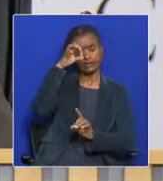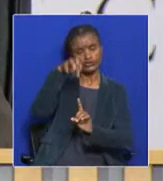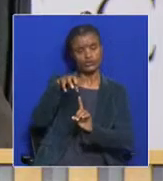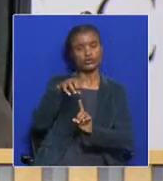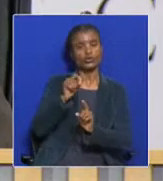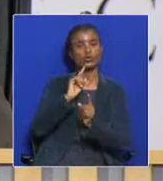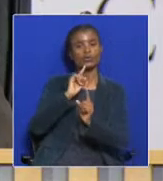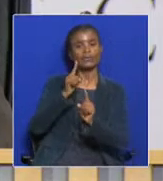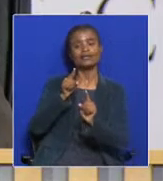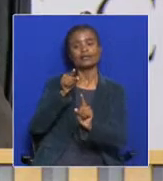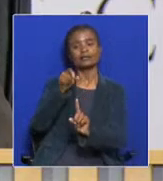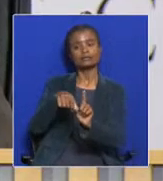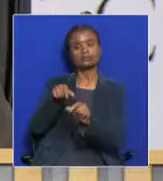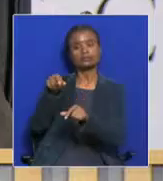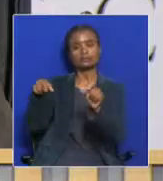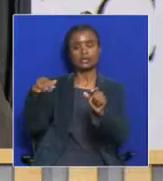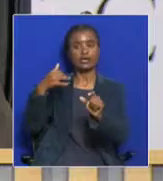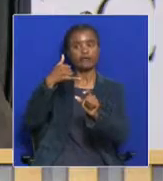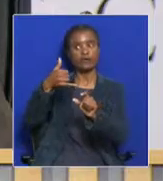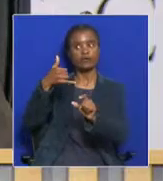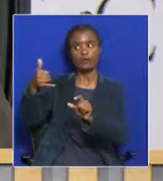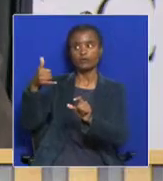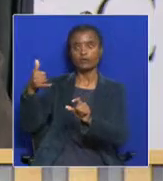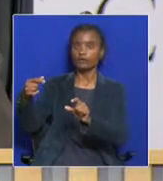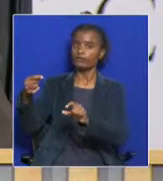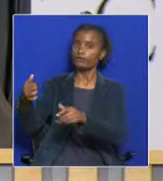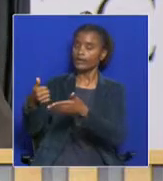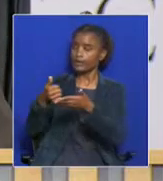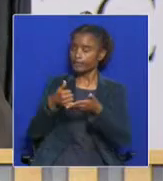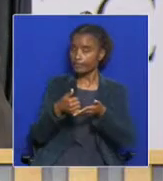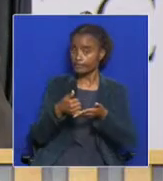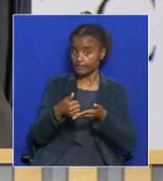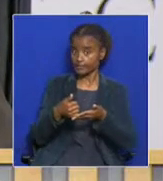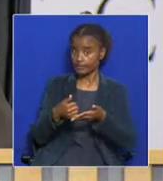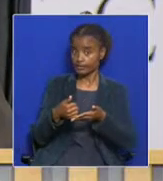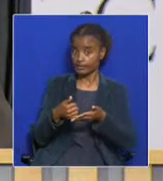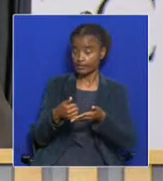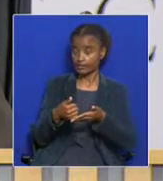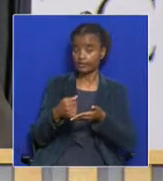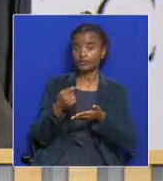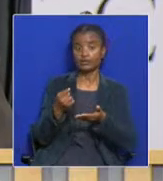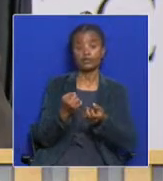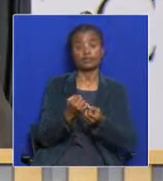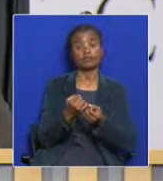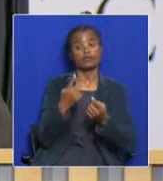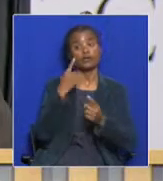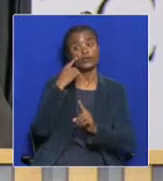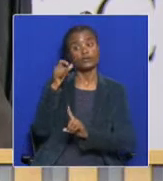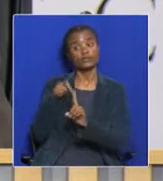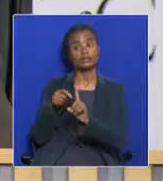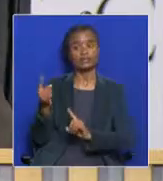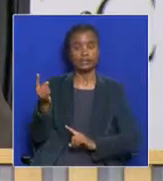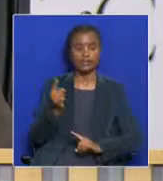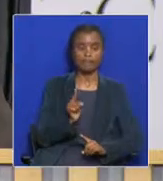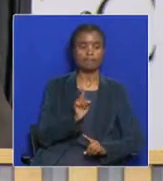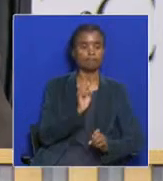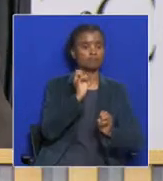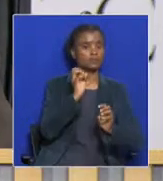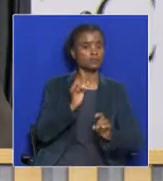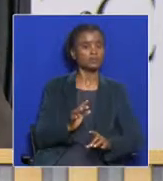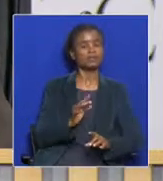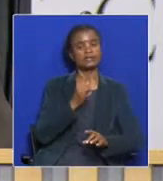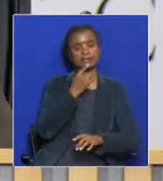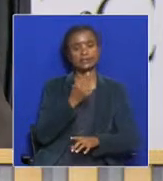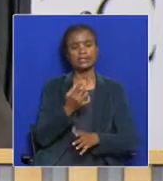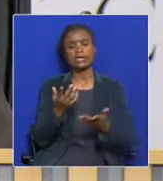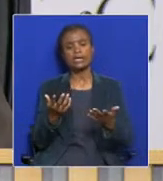assistance. And as much as witnesses will come here and say that we should have tried the nearest station and